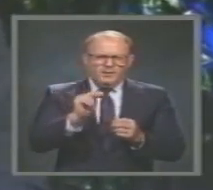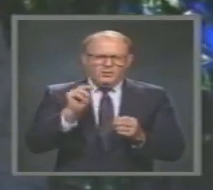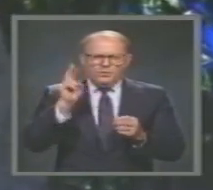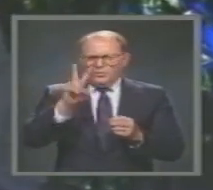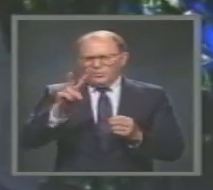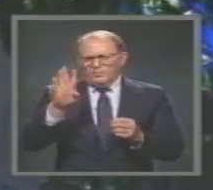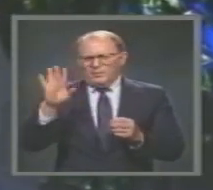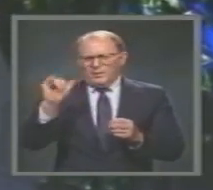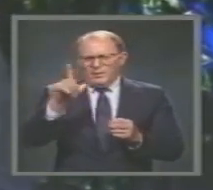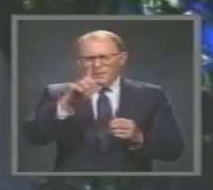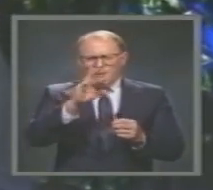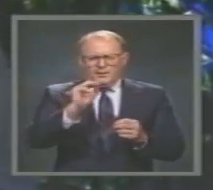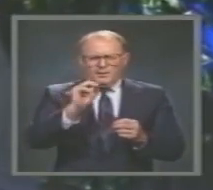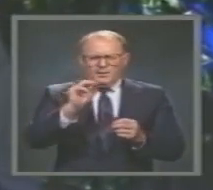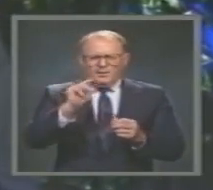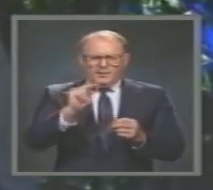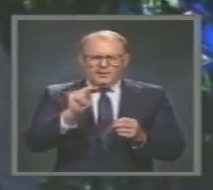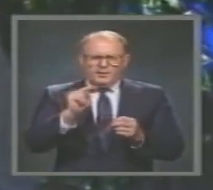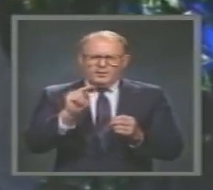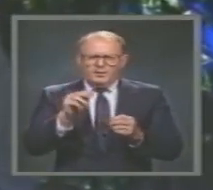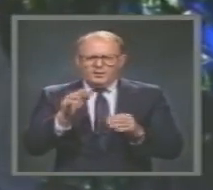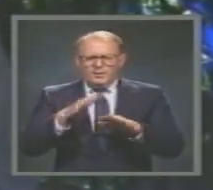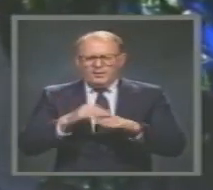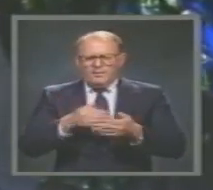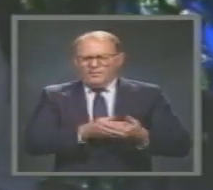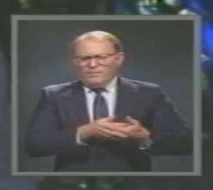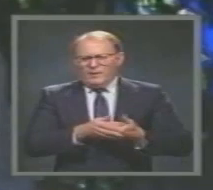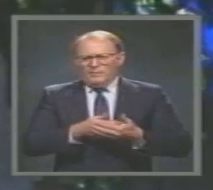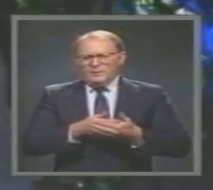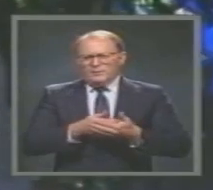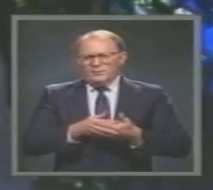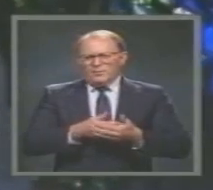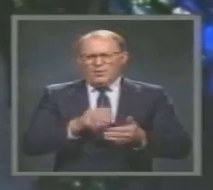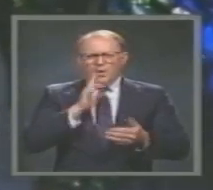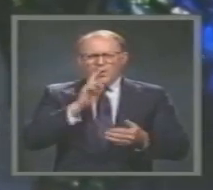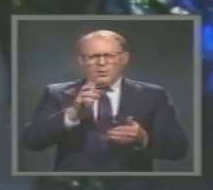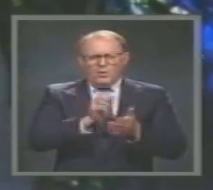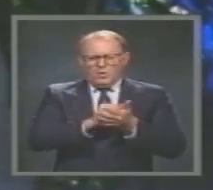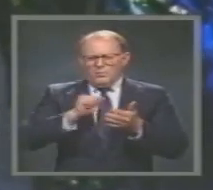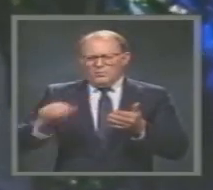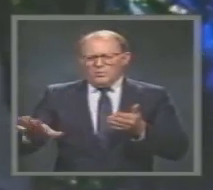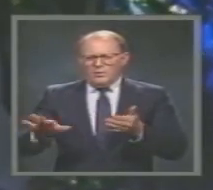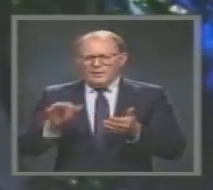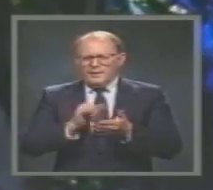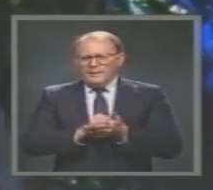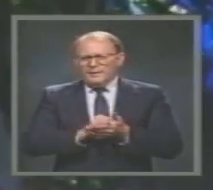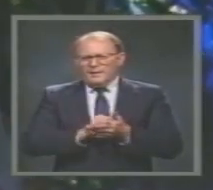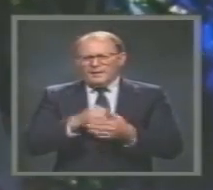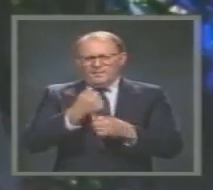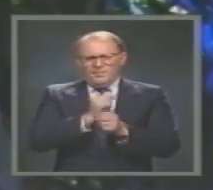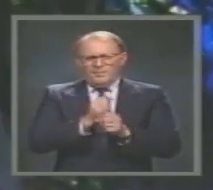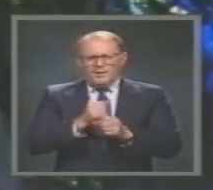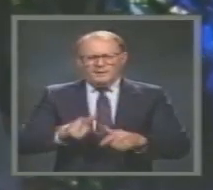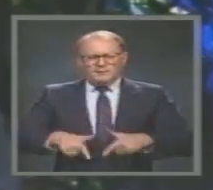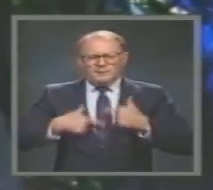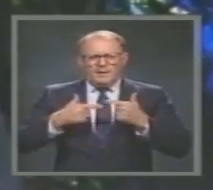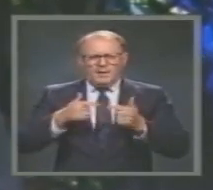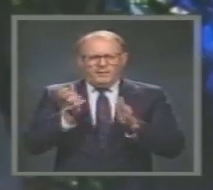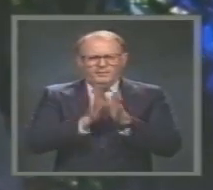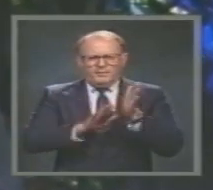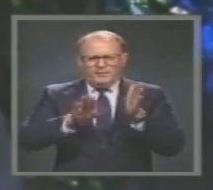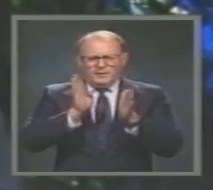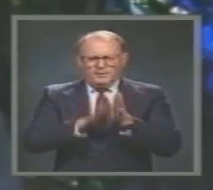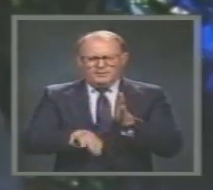to such cheapening of human life that infanticide would not be far behind." Well, you all know, he